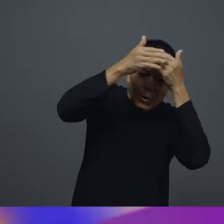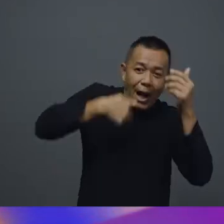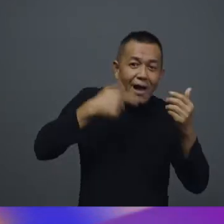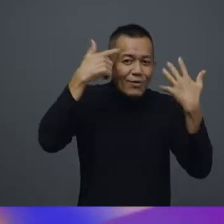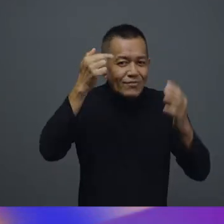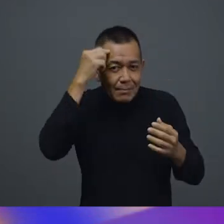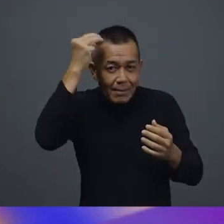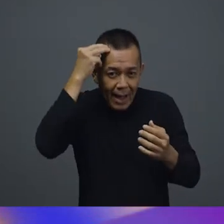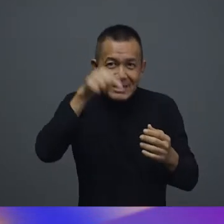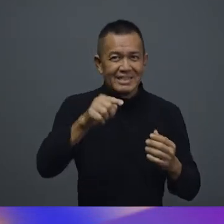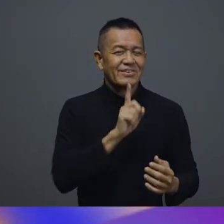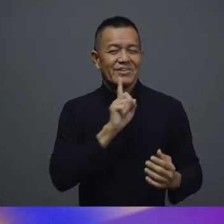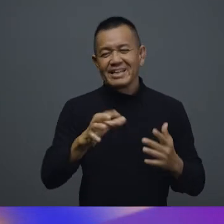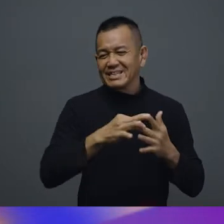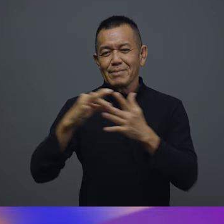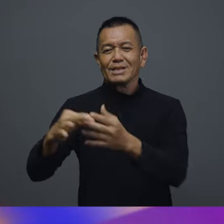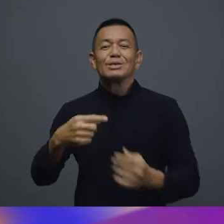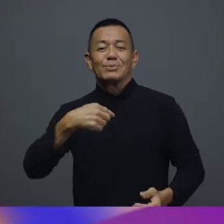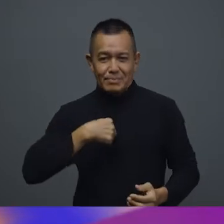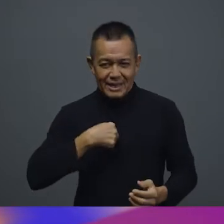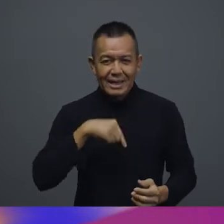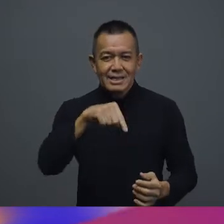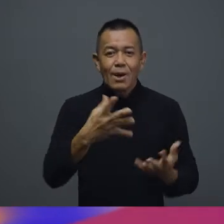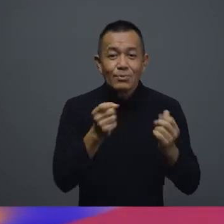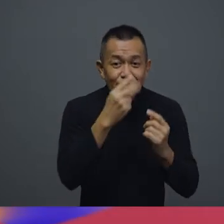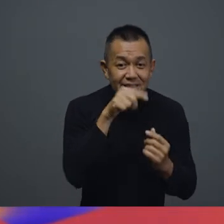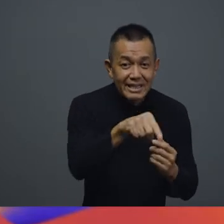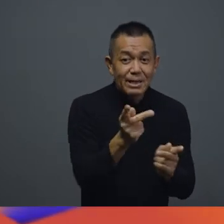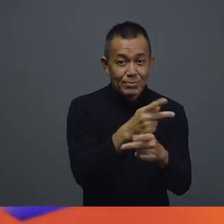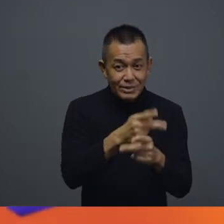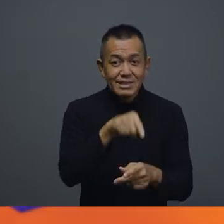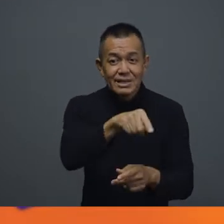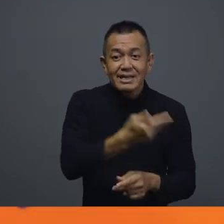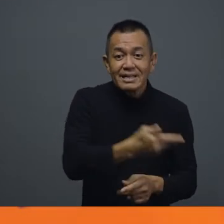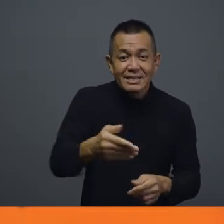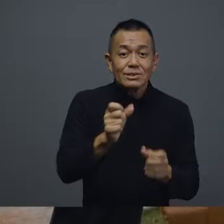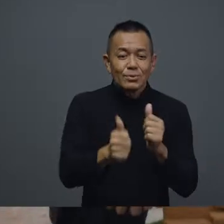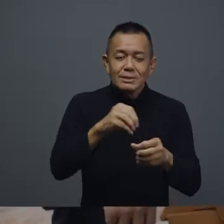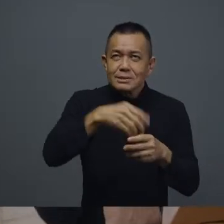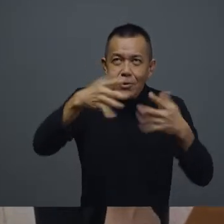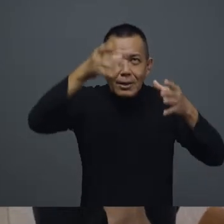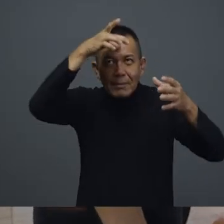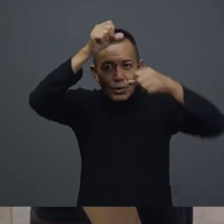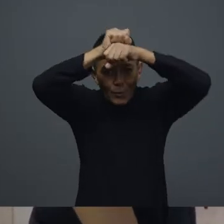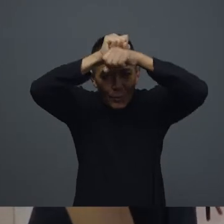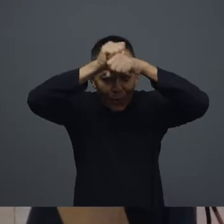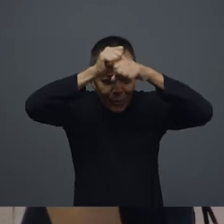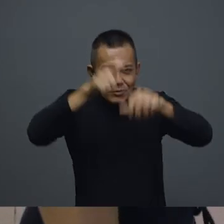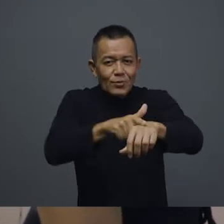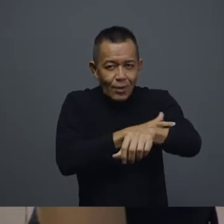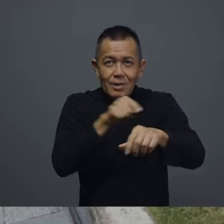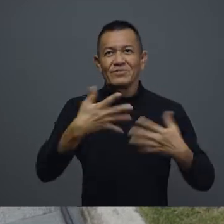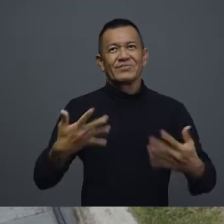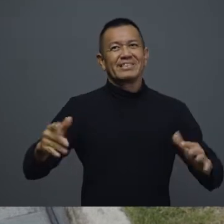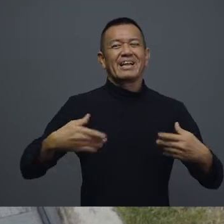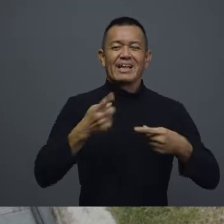close to what I had in mind, and it's really, really special for me to see in production this thing that was